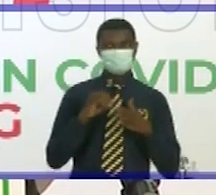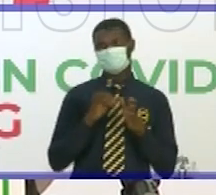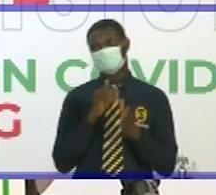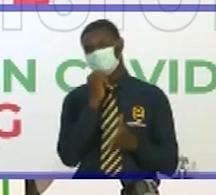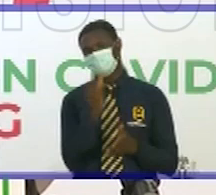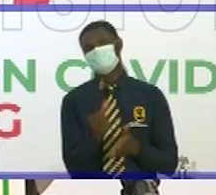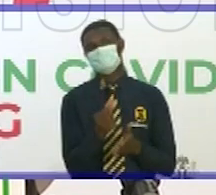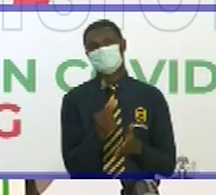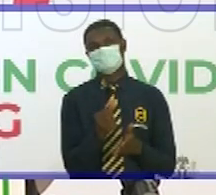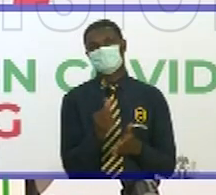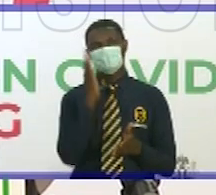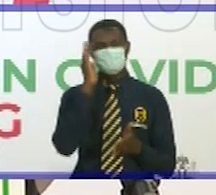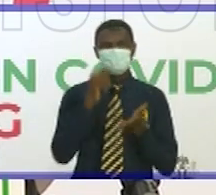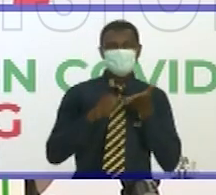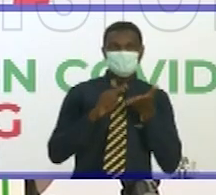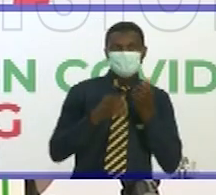ma wo boya ohun na ma ni